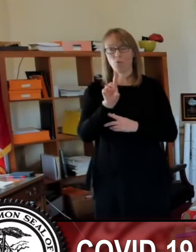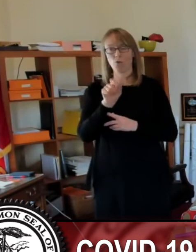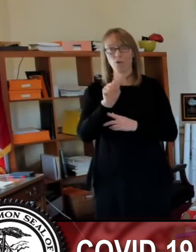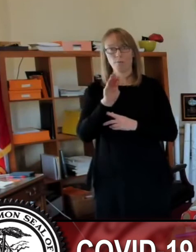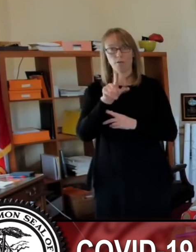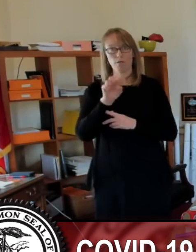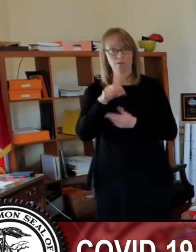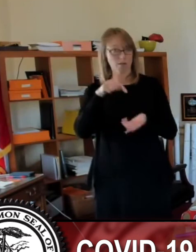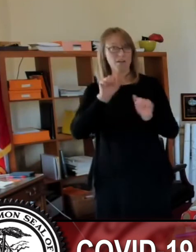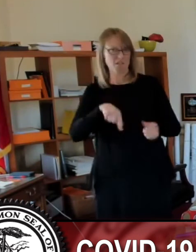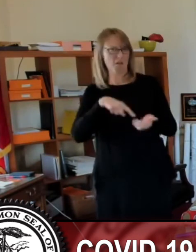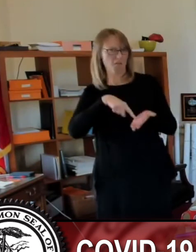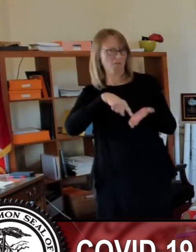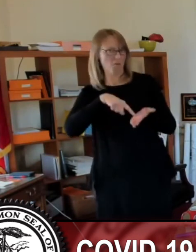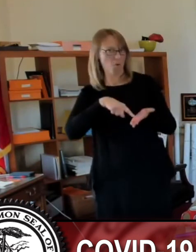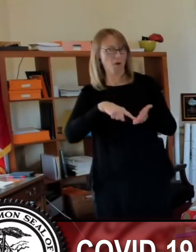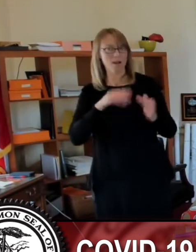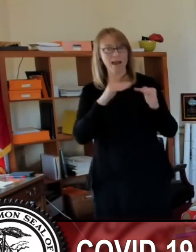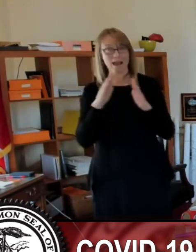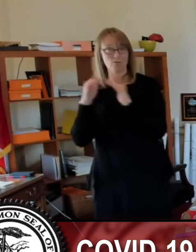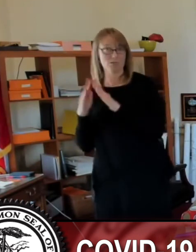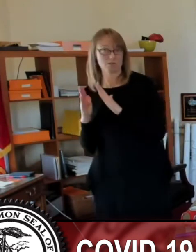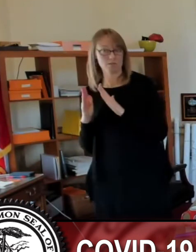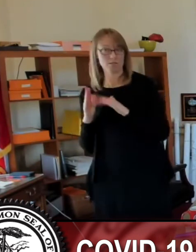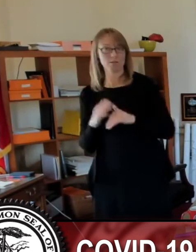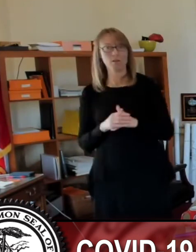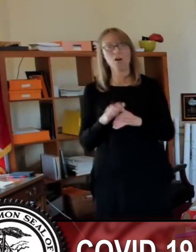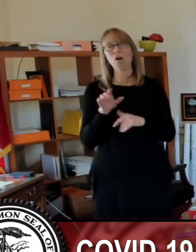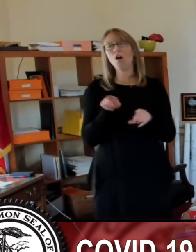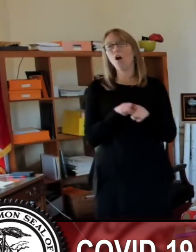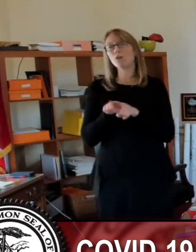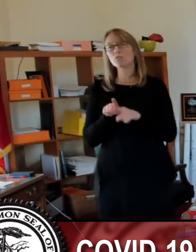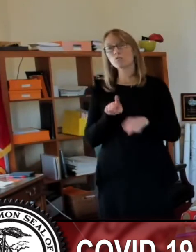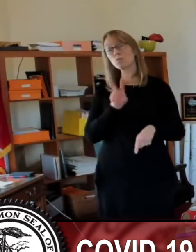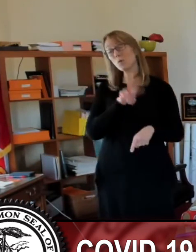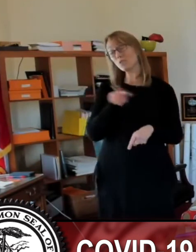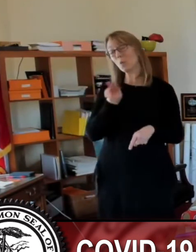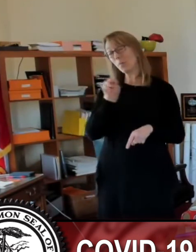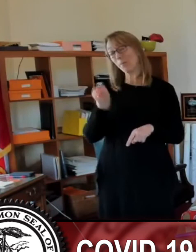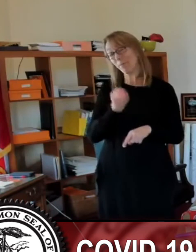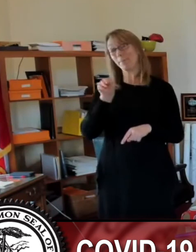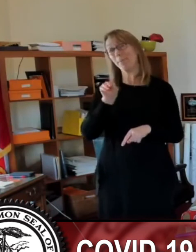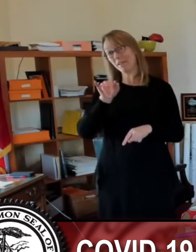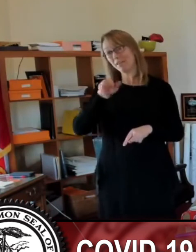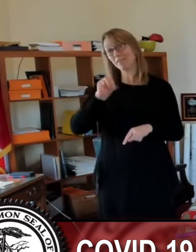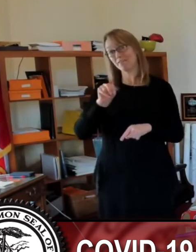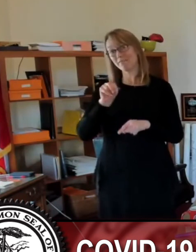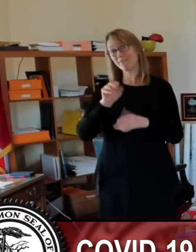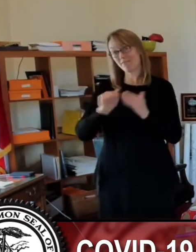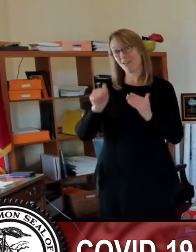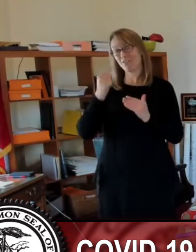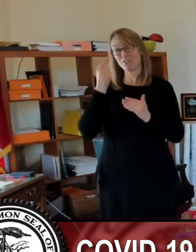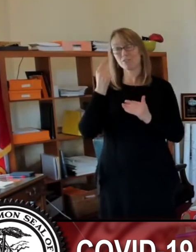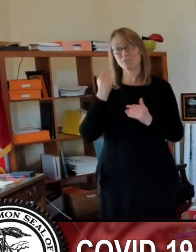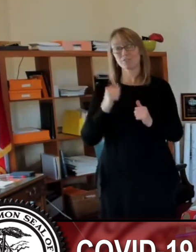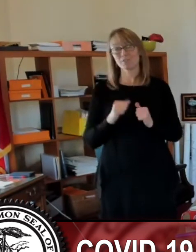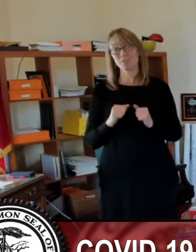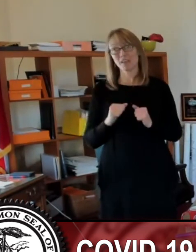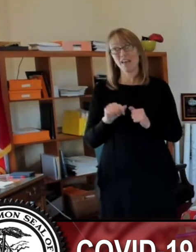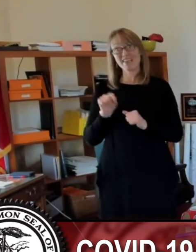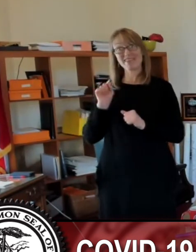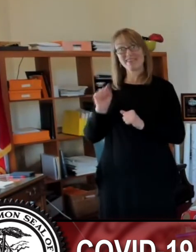We also have close to $20 million, $22 million, I think is the number, for